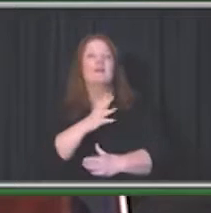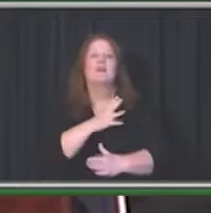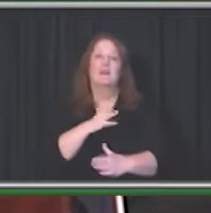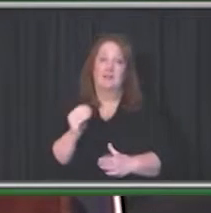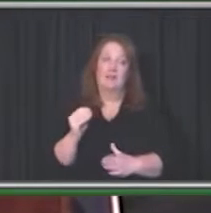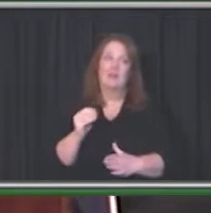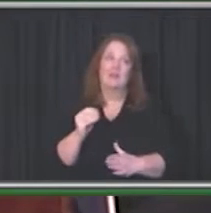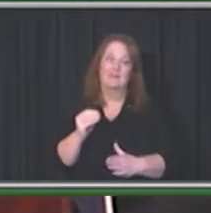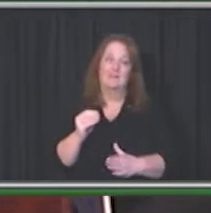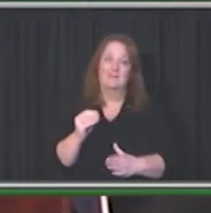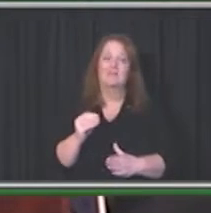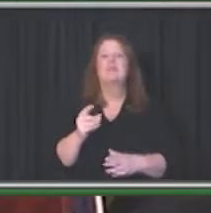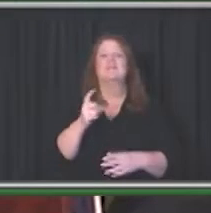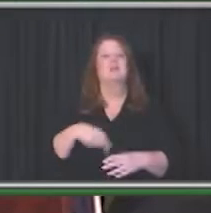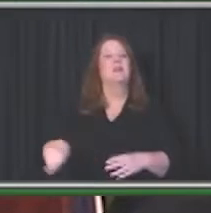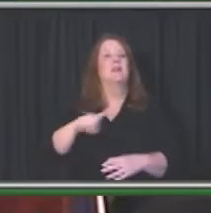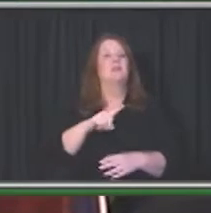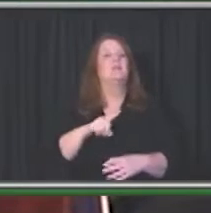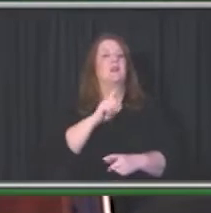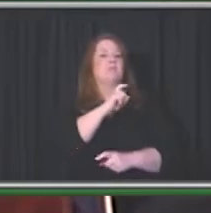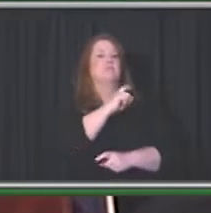and philanthropically.